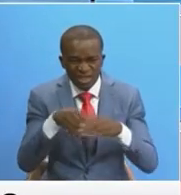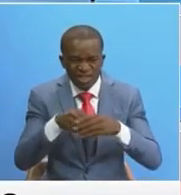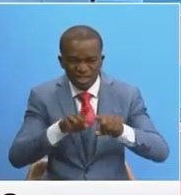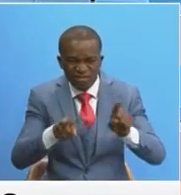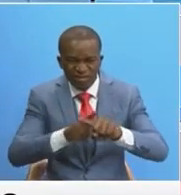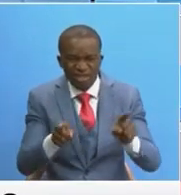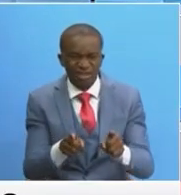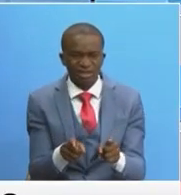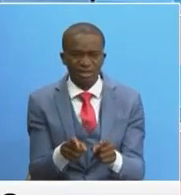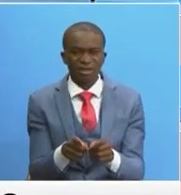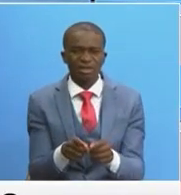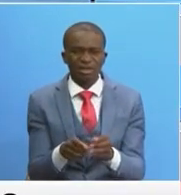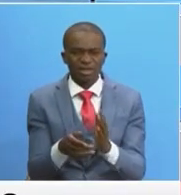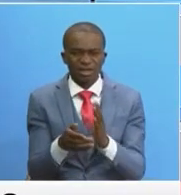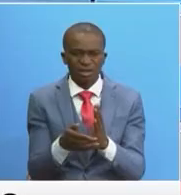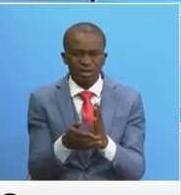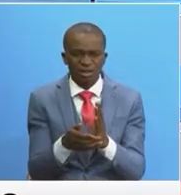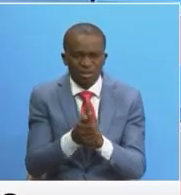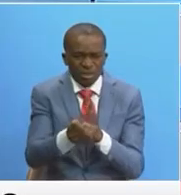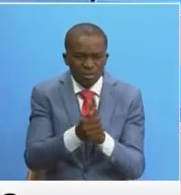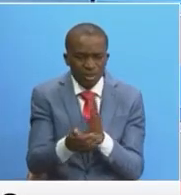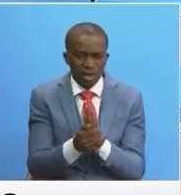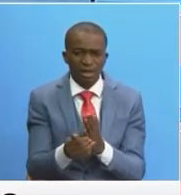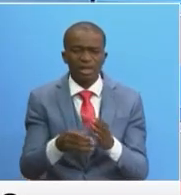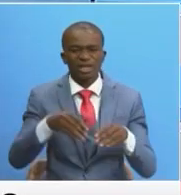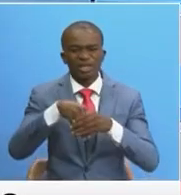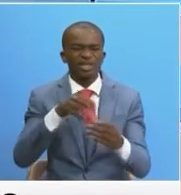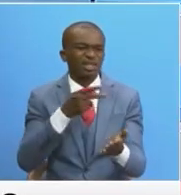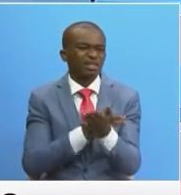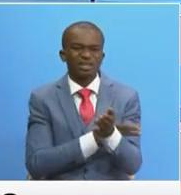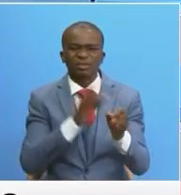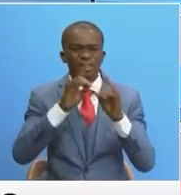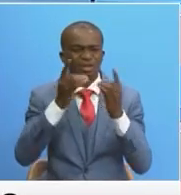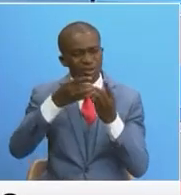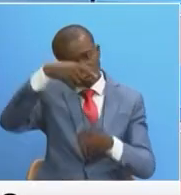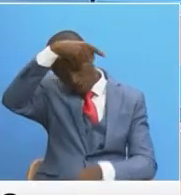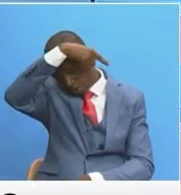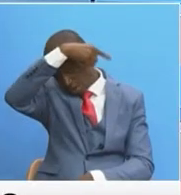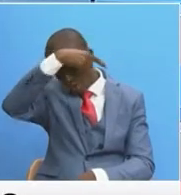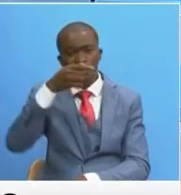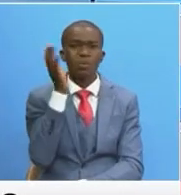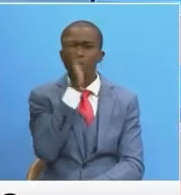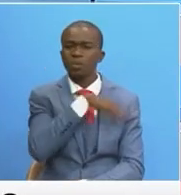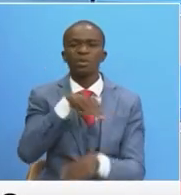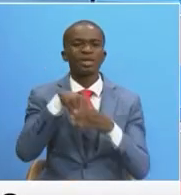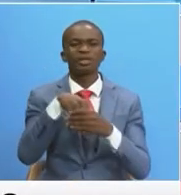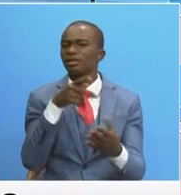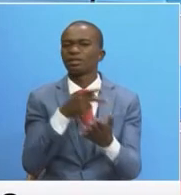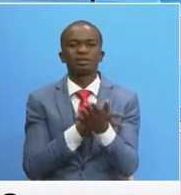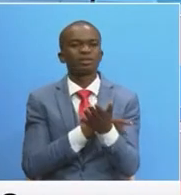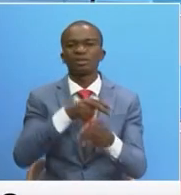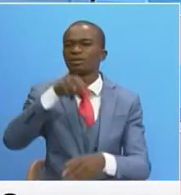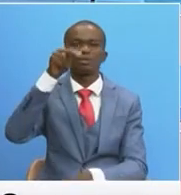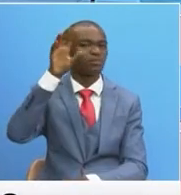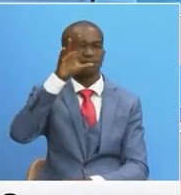in Kasama District have graduated at a colorful ceremony held in Kasama, Northern Province. Provincial